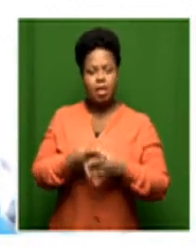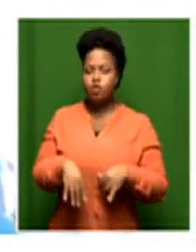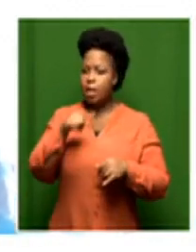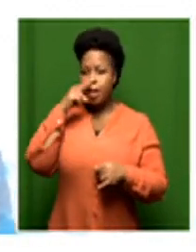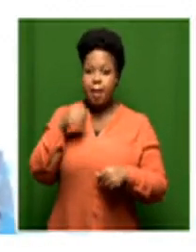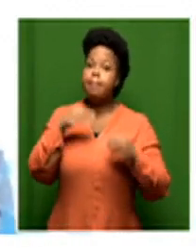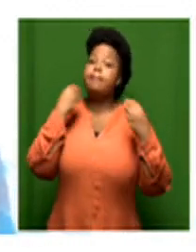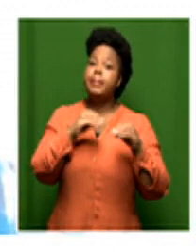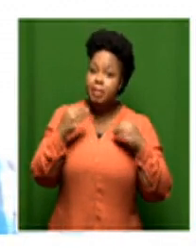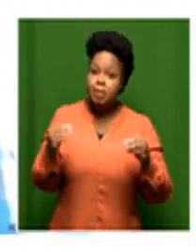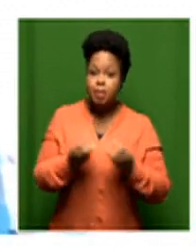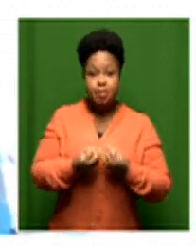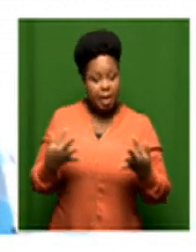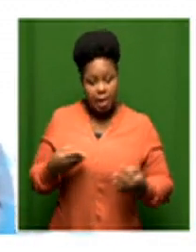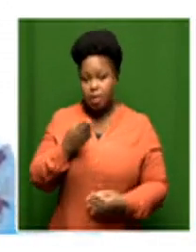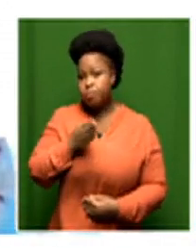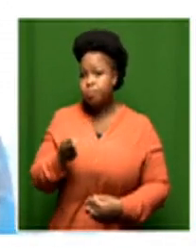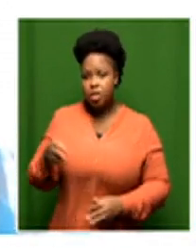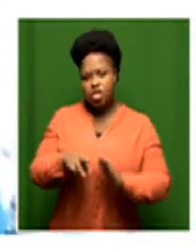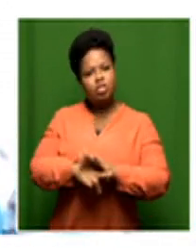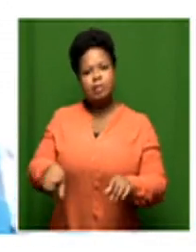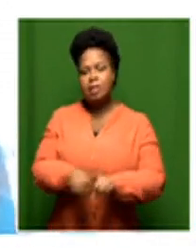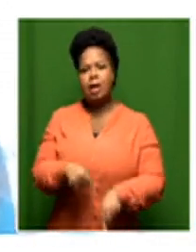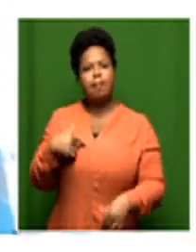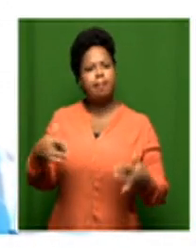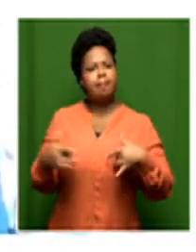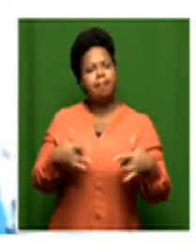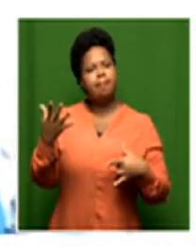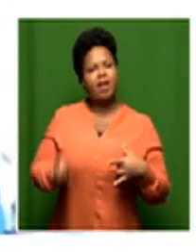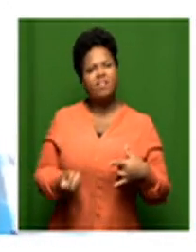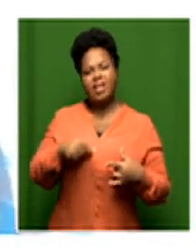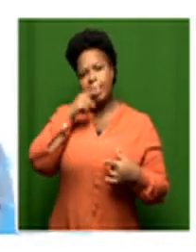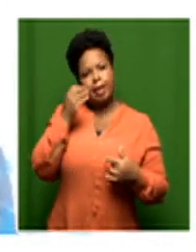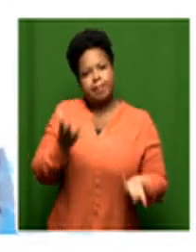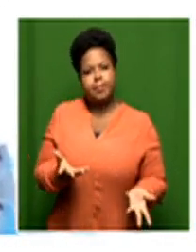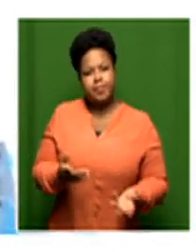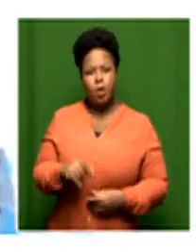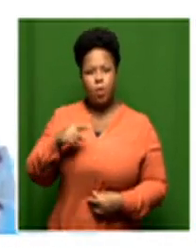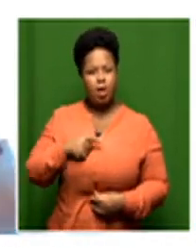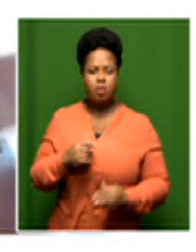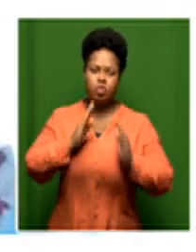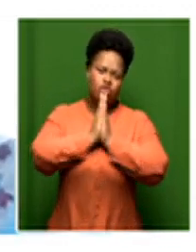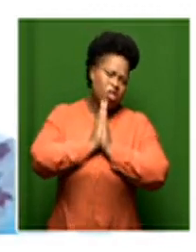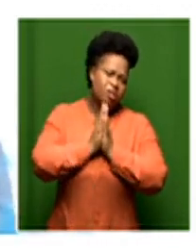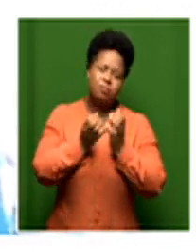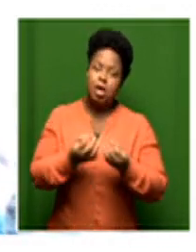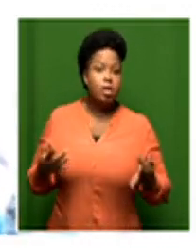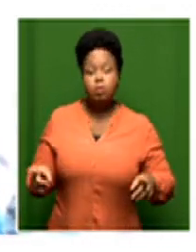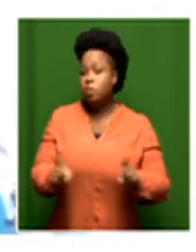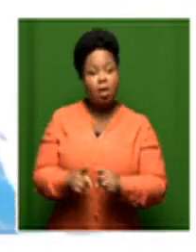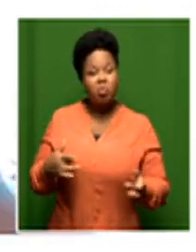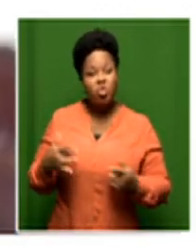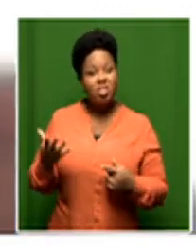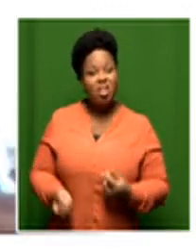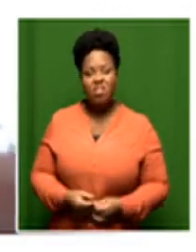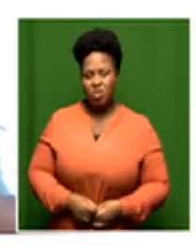things. Business in the region is also concerned about this name, and many churches are very concerned about this